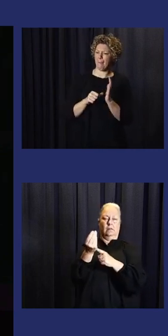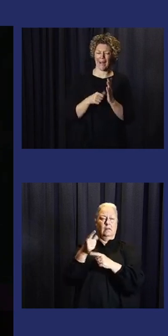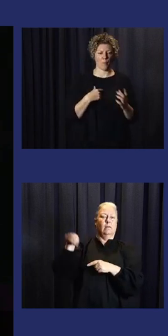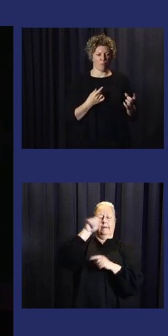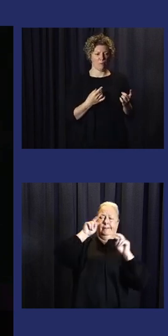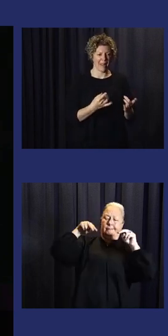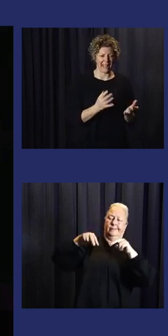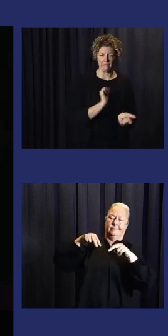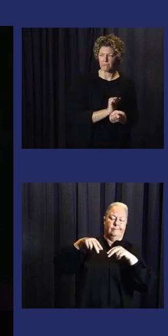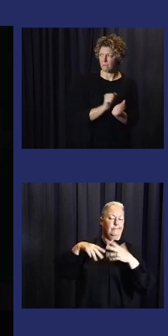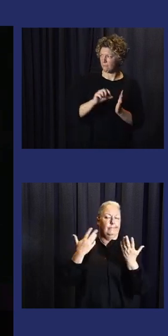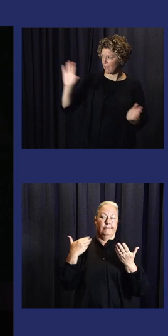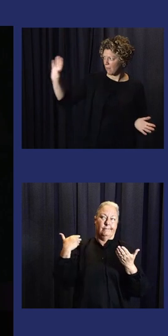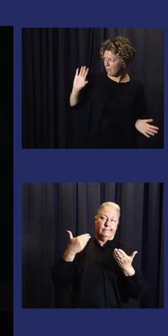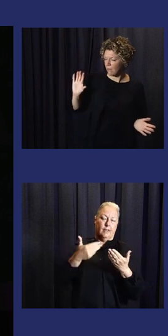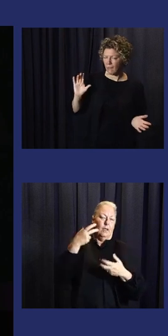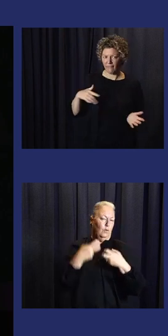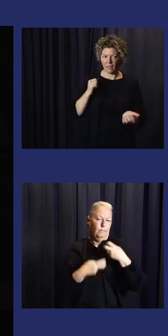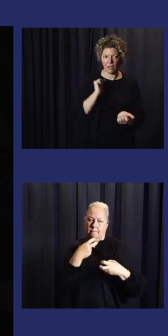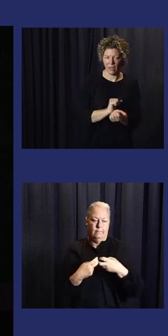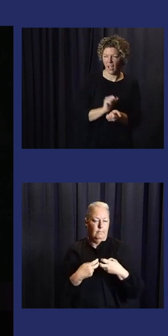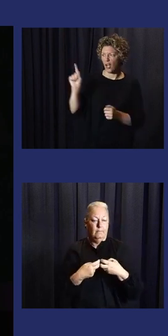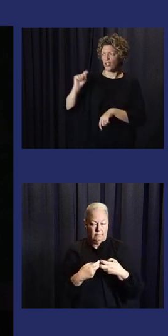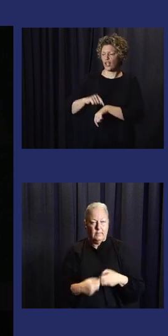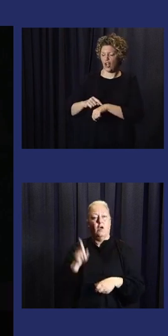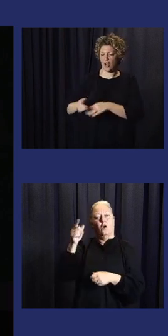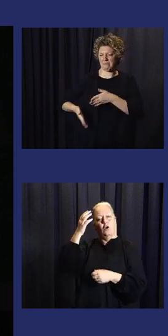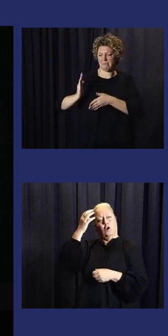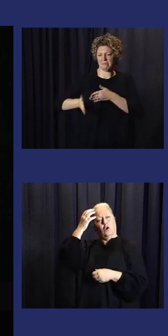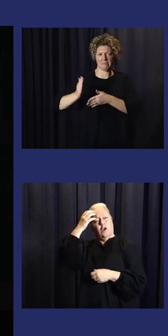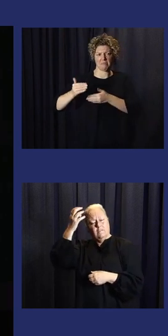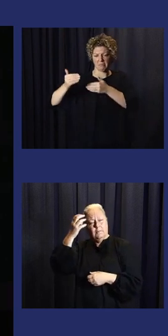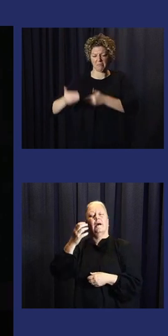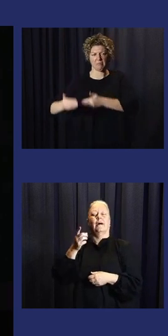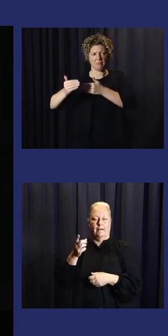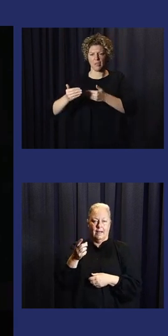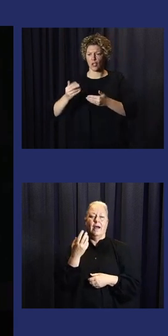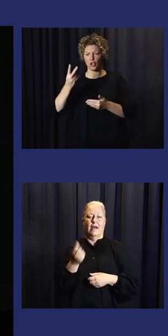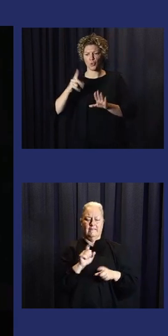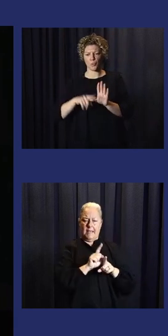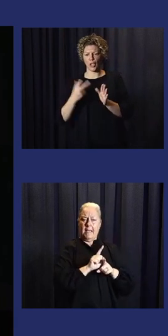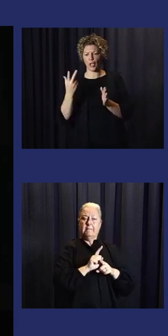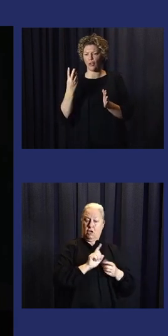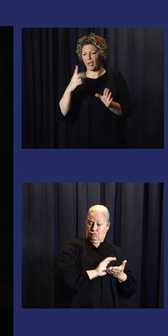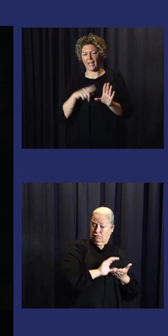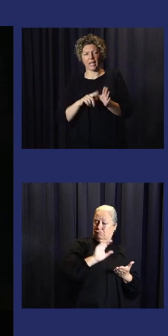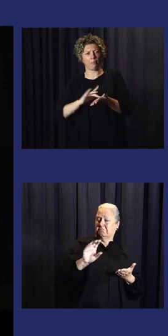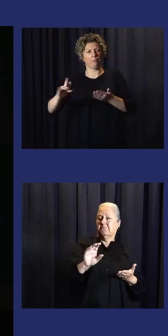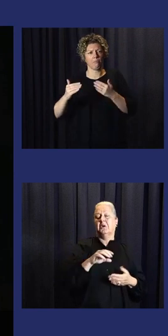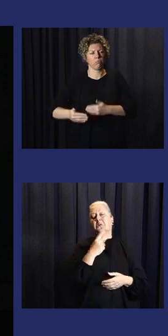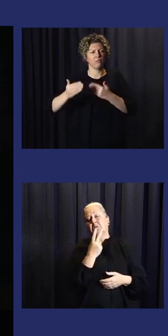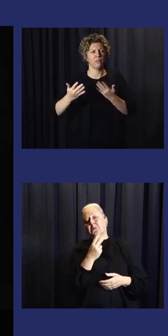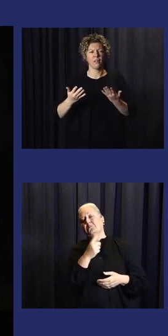and grants that have short time frames, often only 2 or 3 years, which not allow